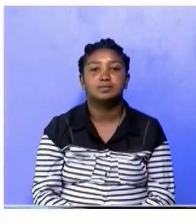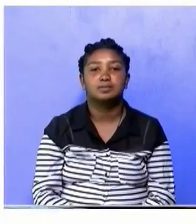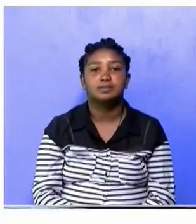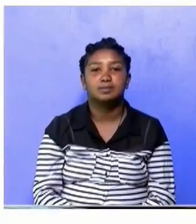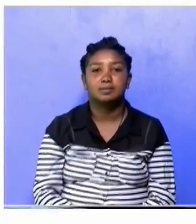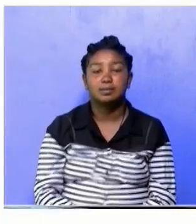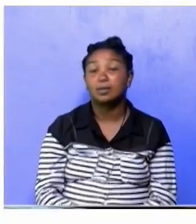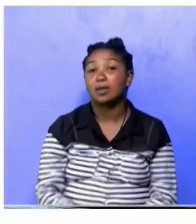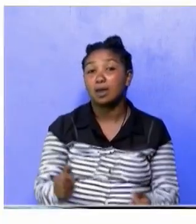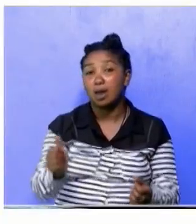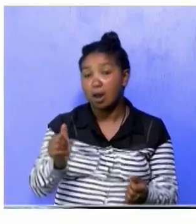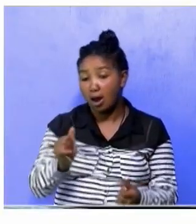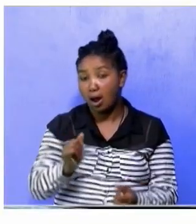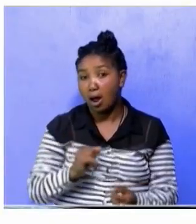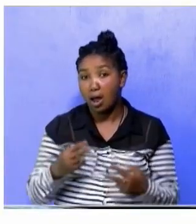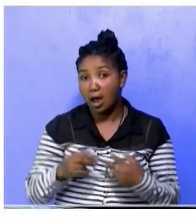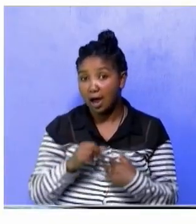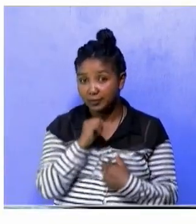I haven't